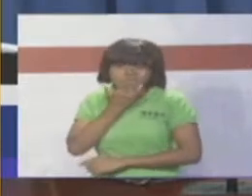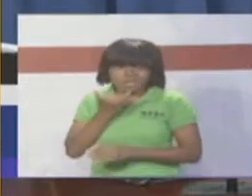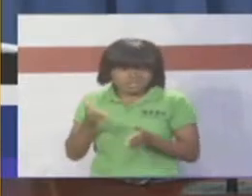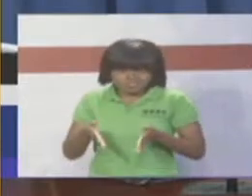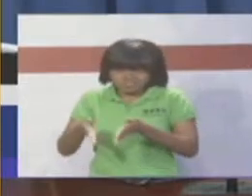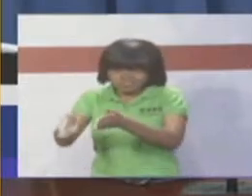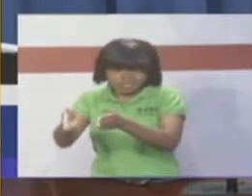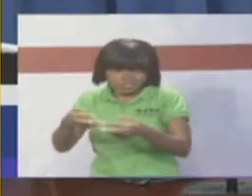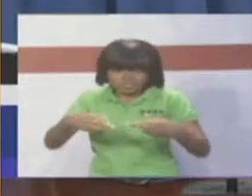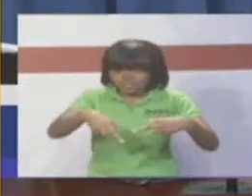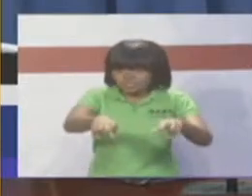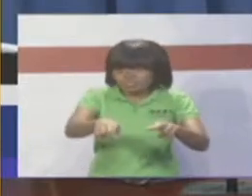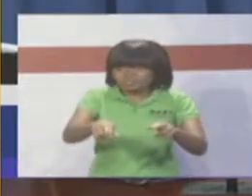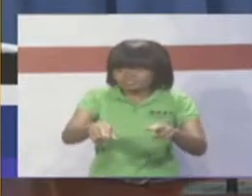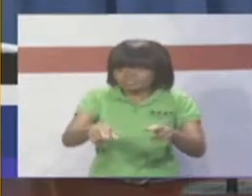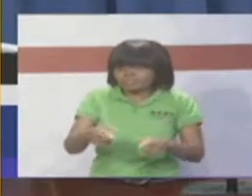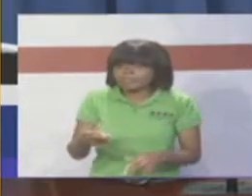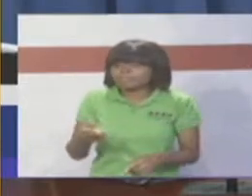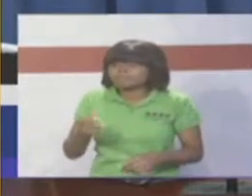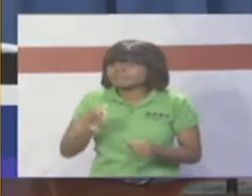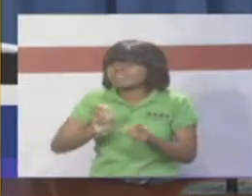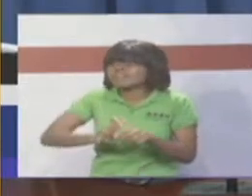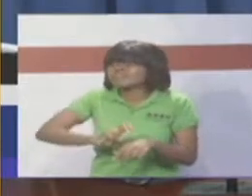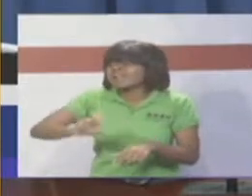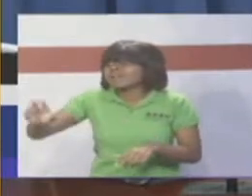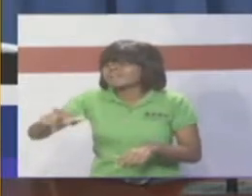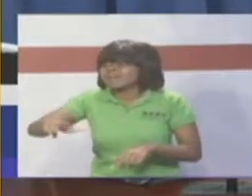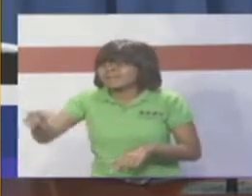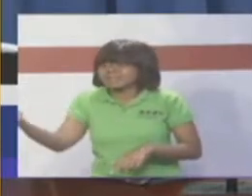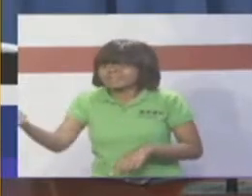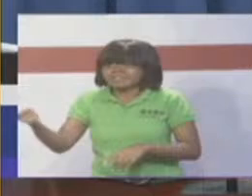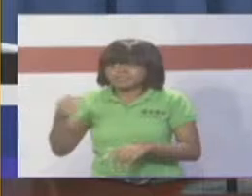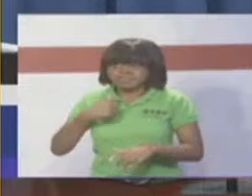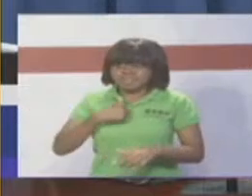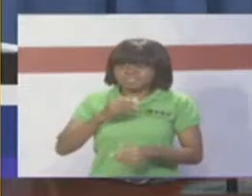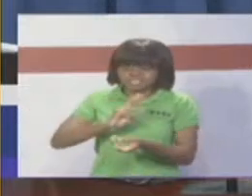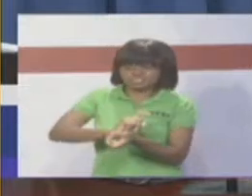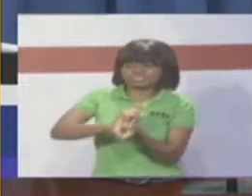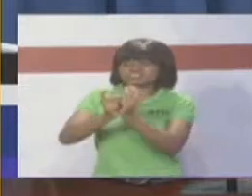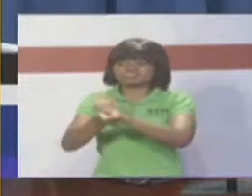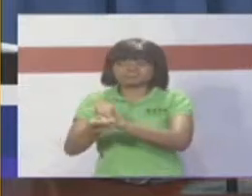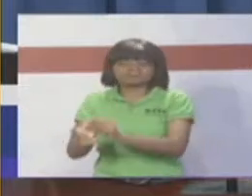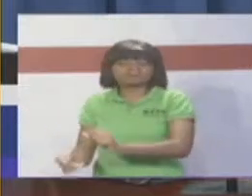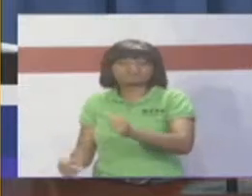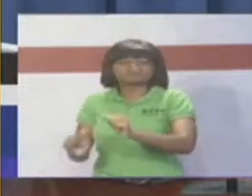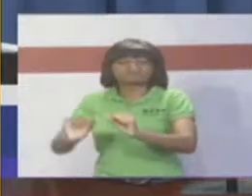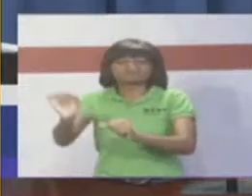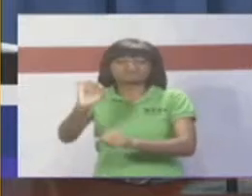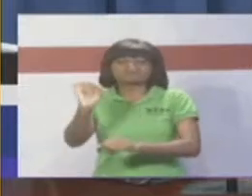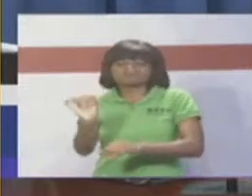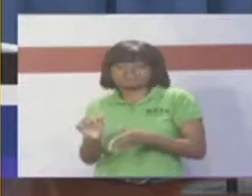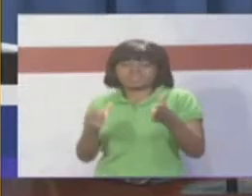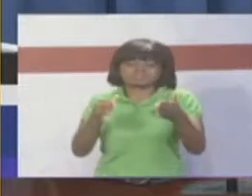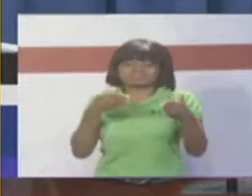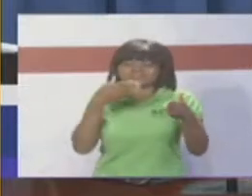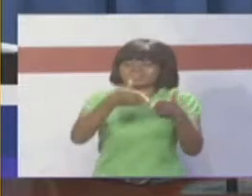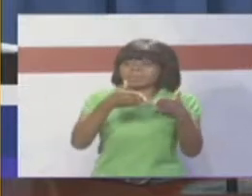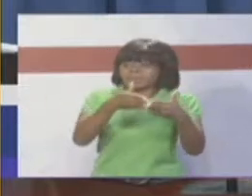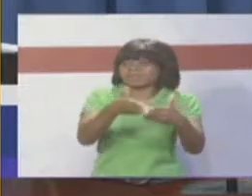that because I have a responsibility to my fellow man to behave in a way that doesn't endanger